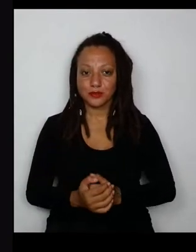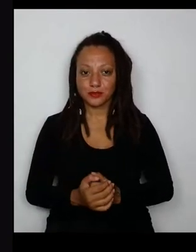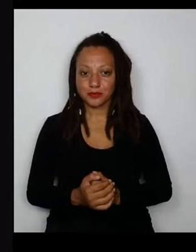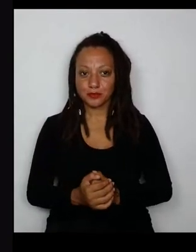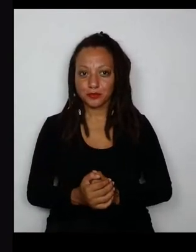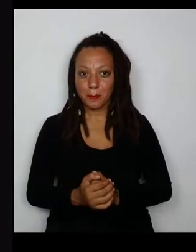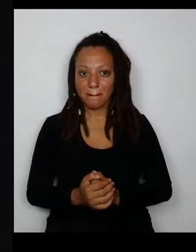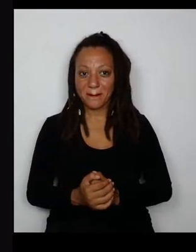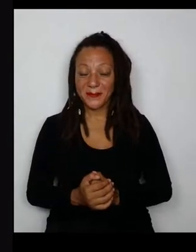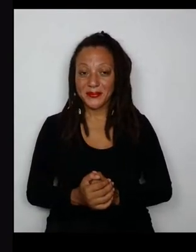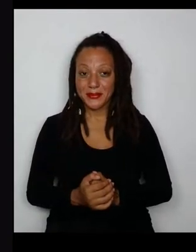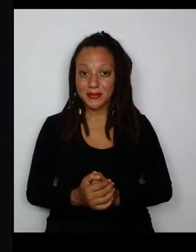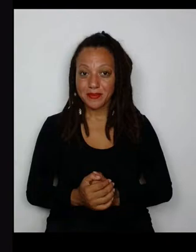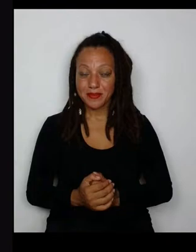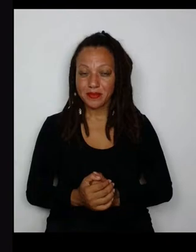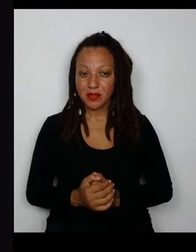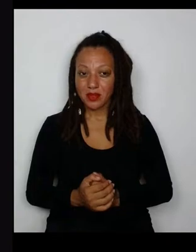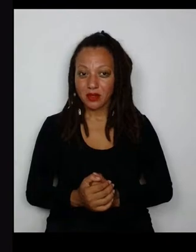the painting